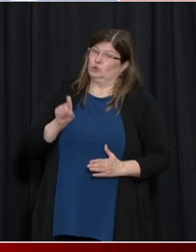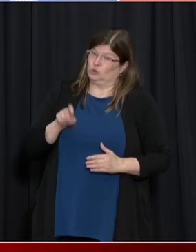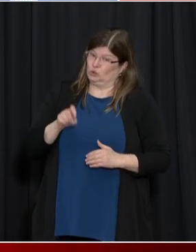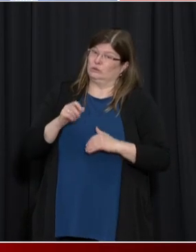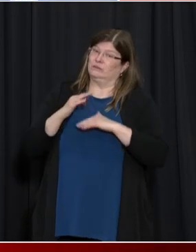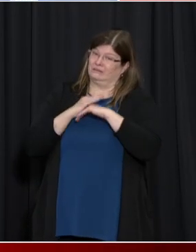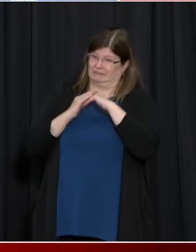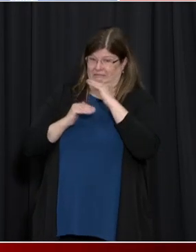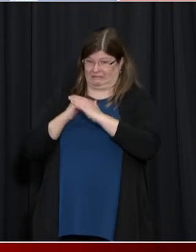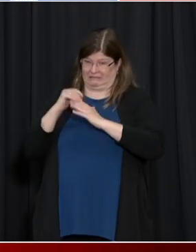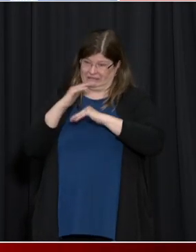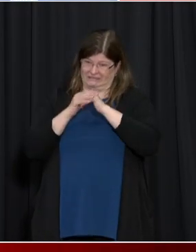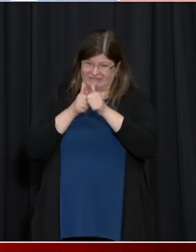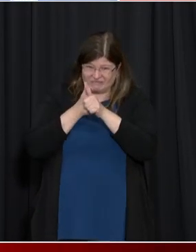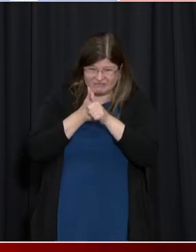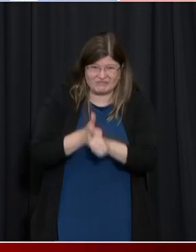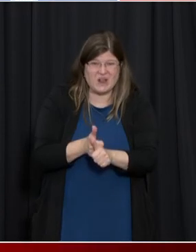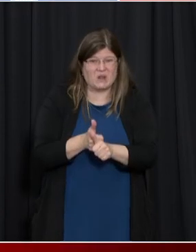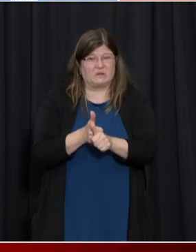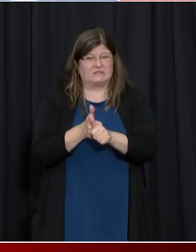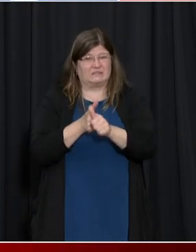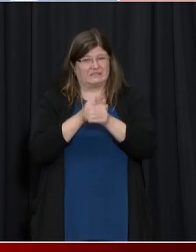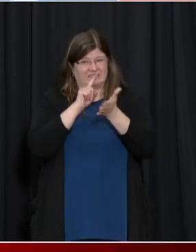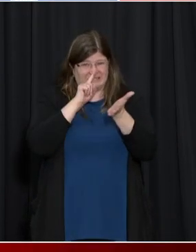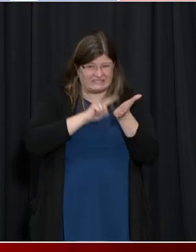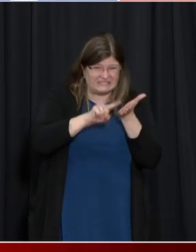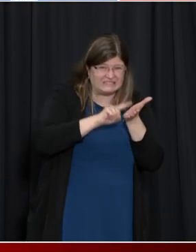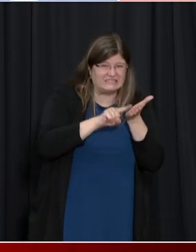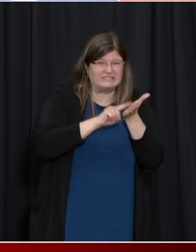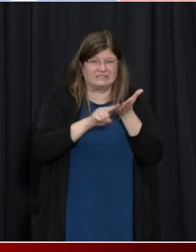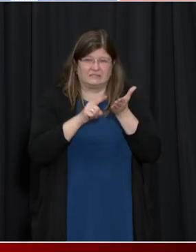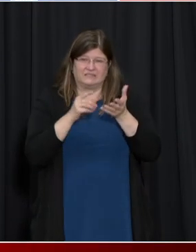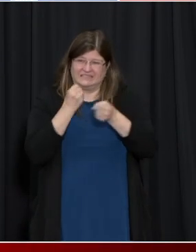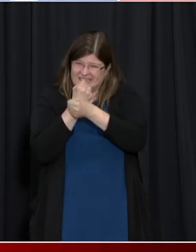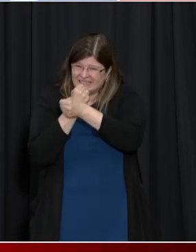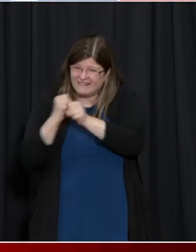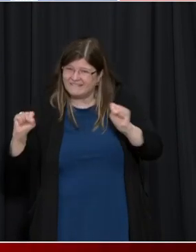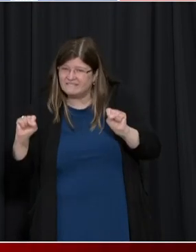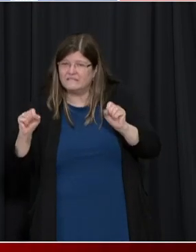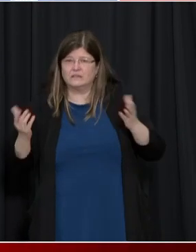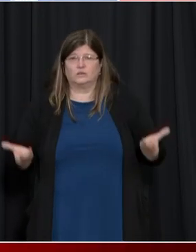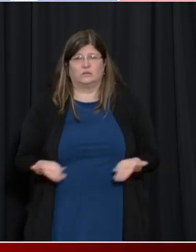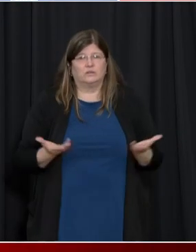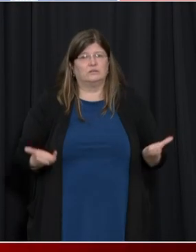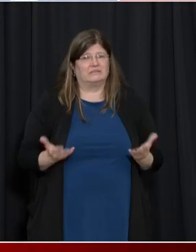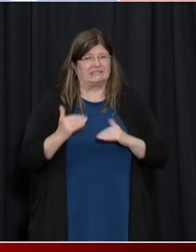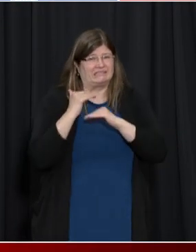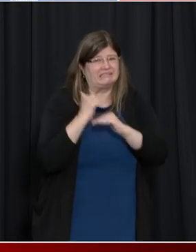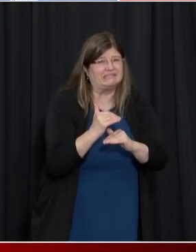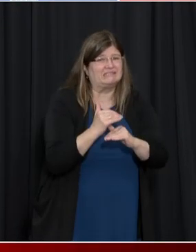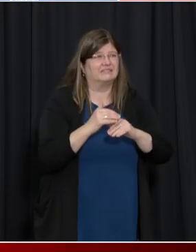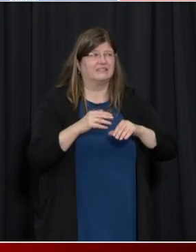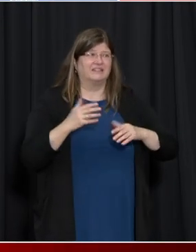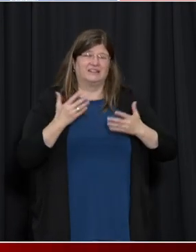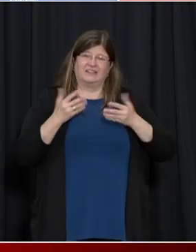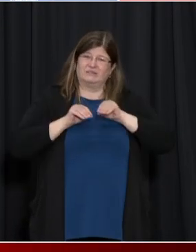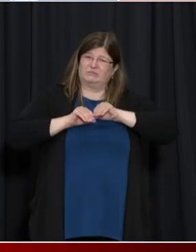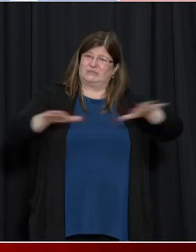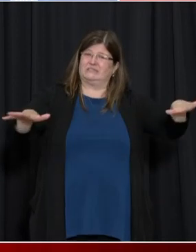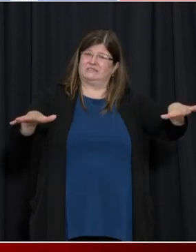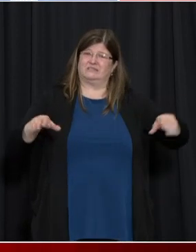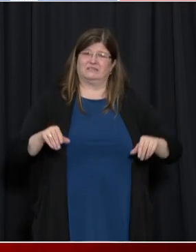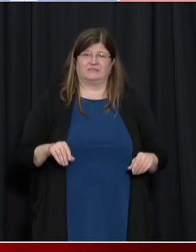that keep us safe in the city, do our very best to contain the virus, and make sure that we have